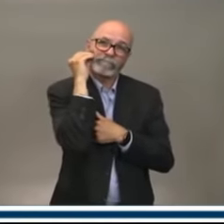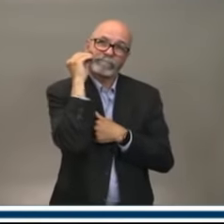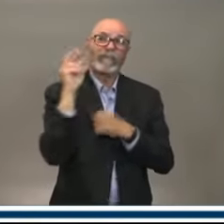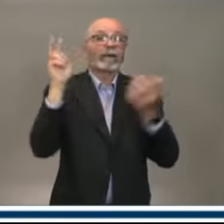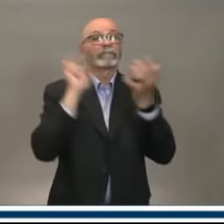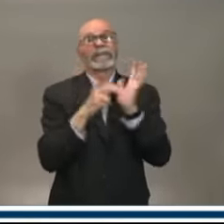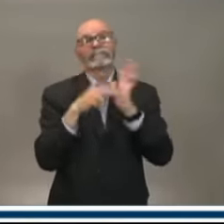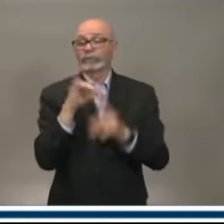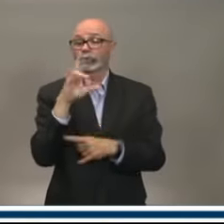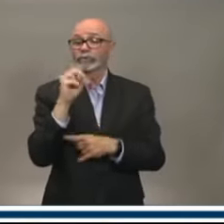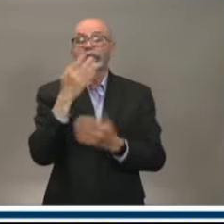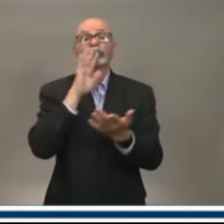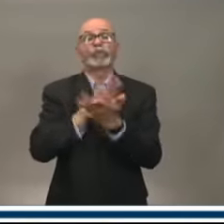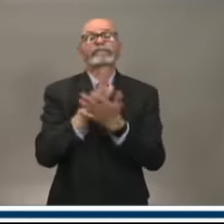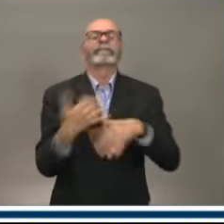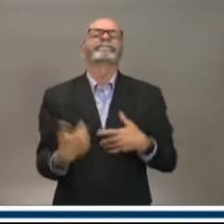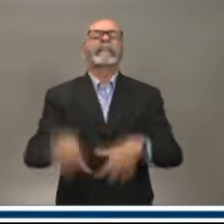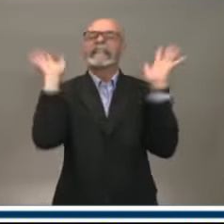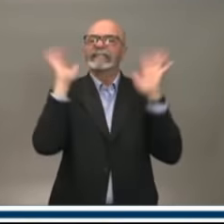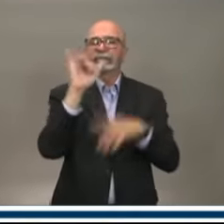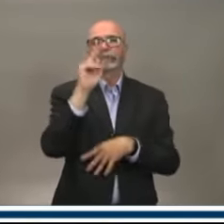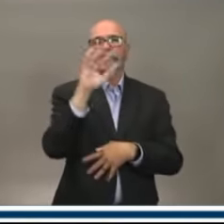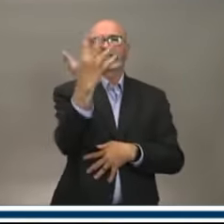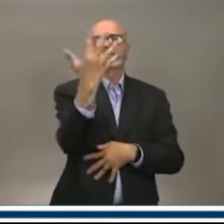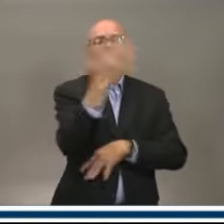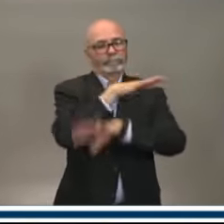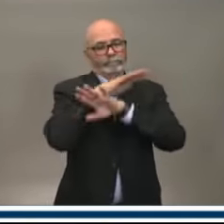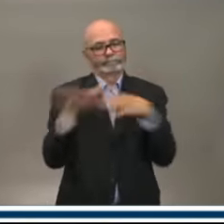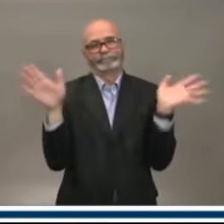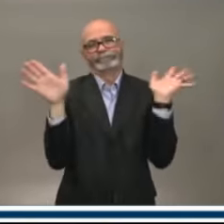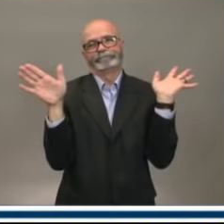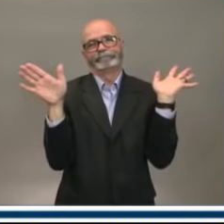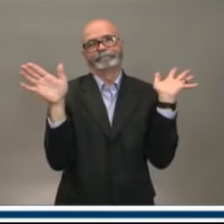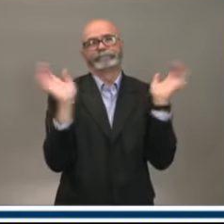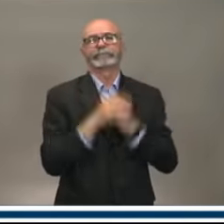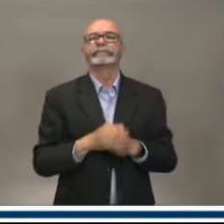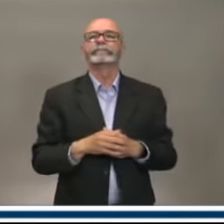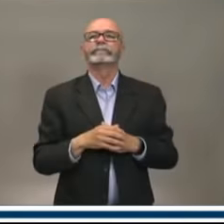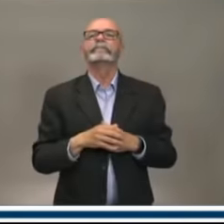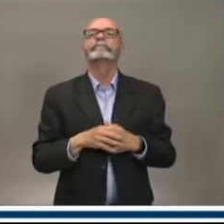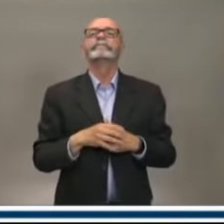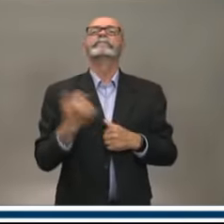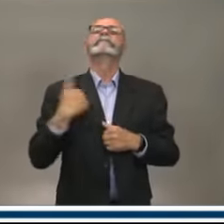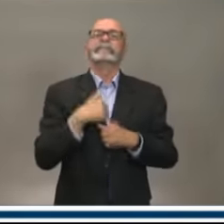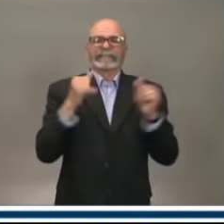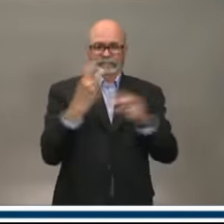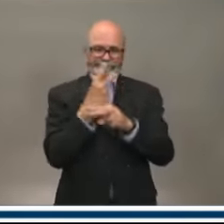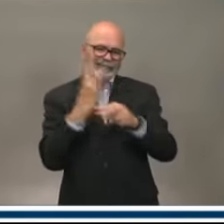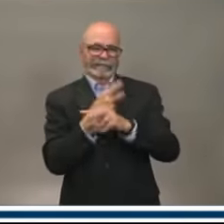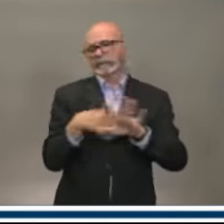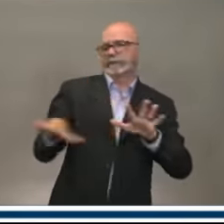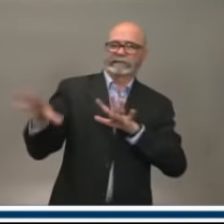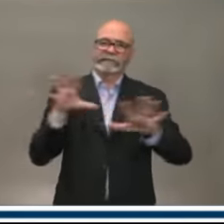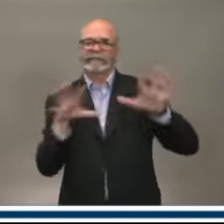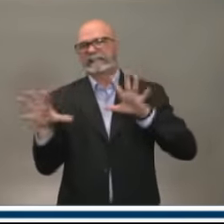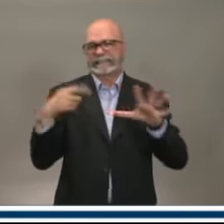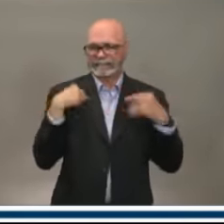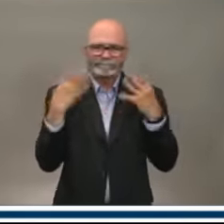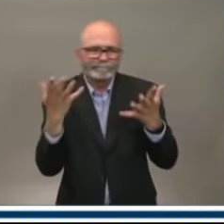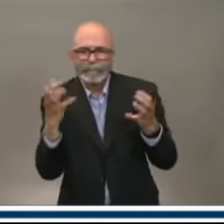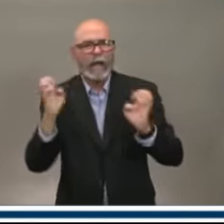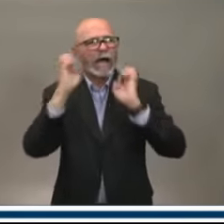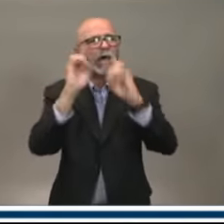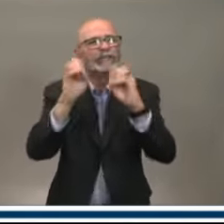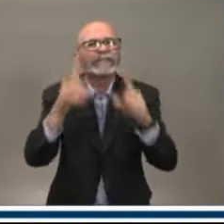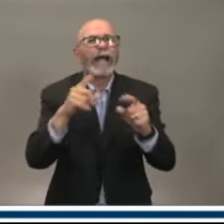Teachers Union for their support as we continue to find our way through this unprecedented time of delivering education and as we work together on what